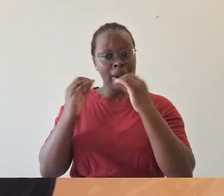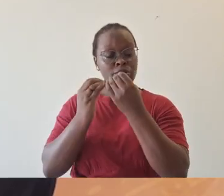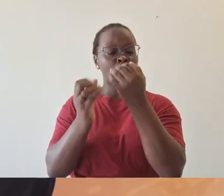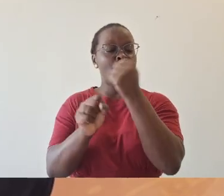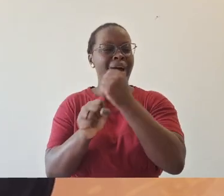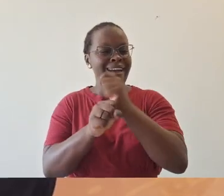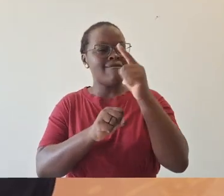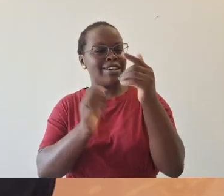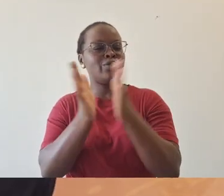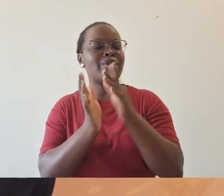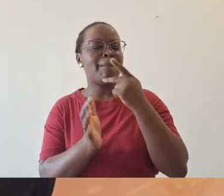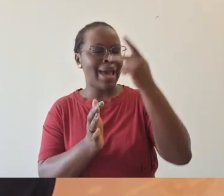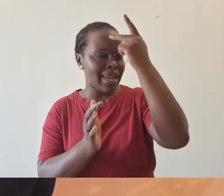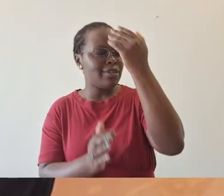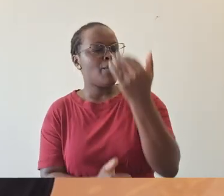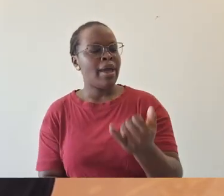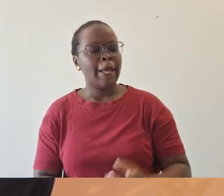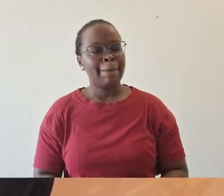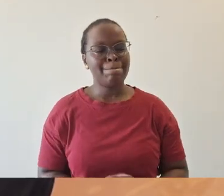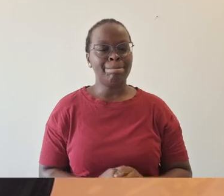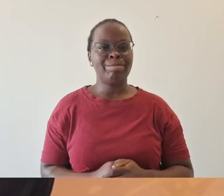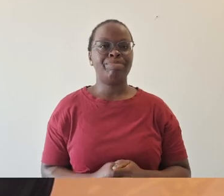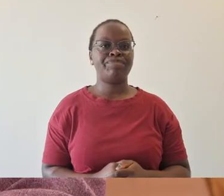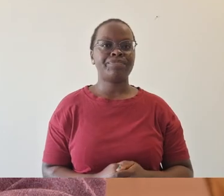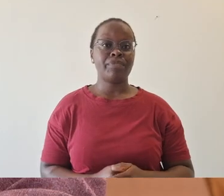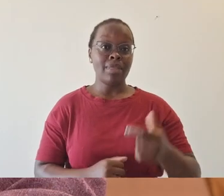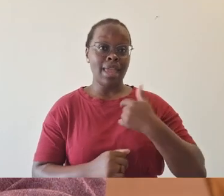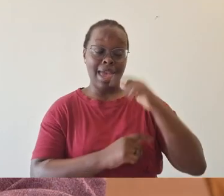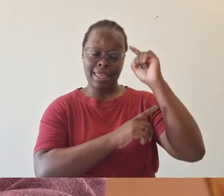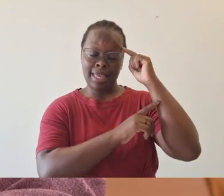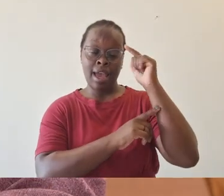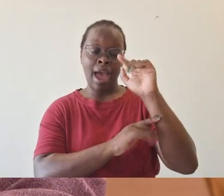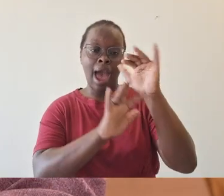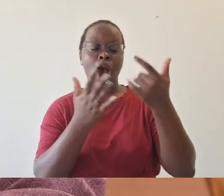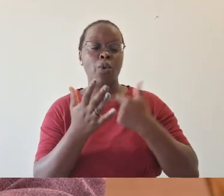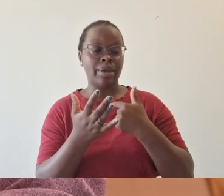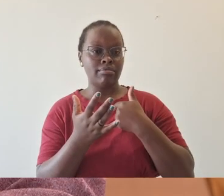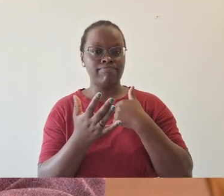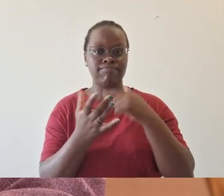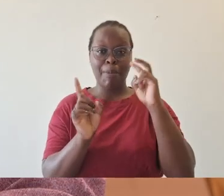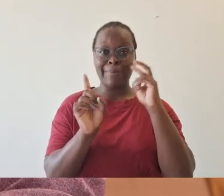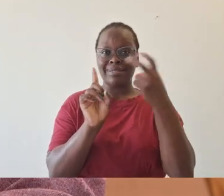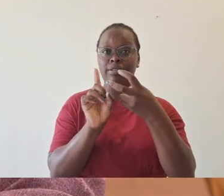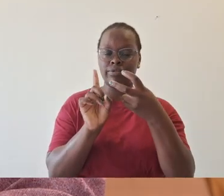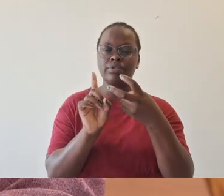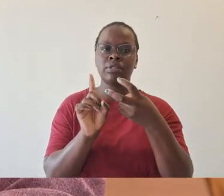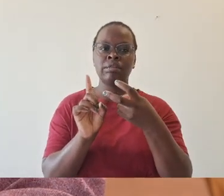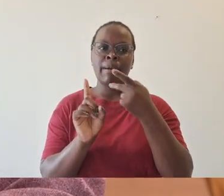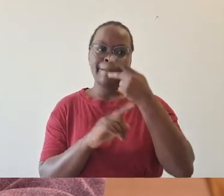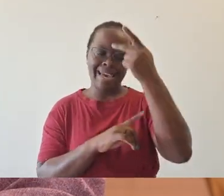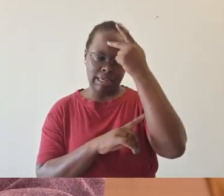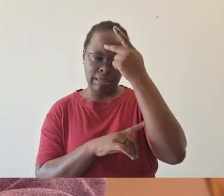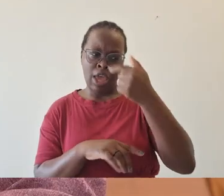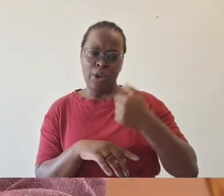Why then do you think they're left out from your experience? I think it's how we perceive parenting. It's not just the duty